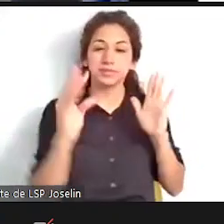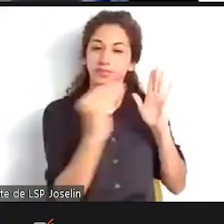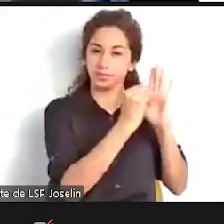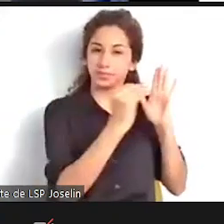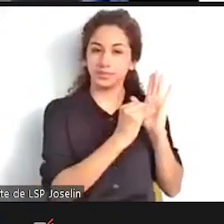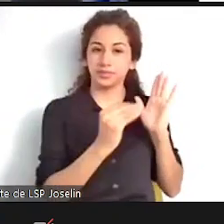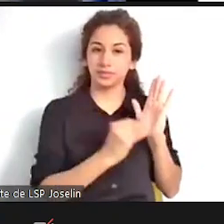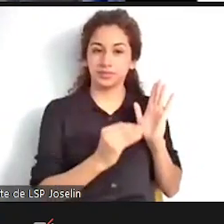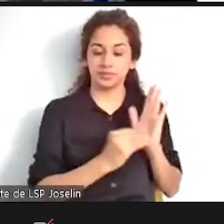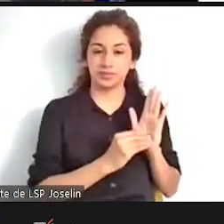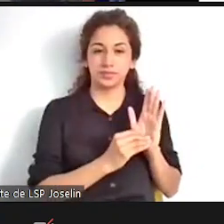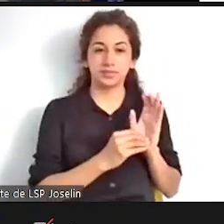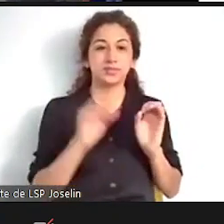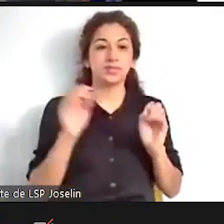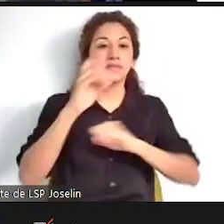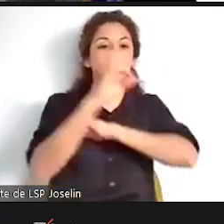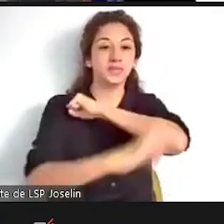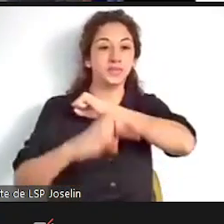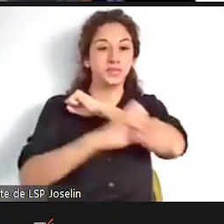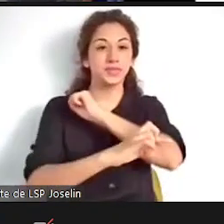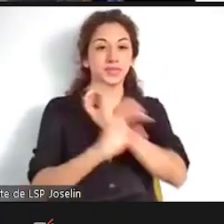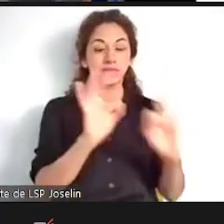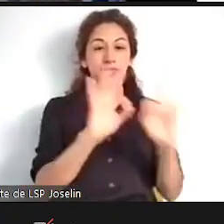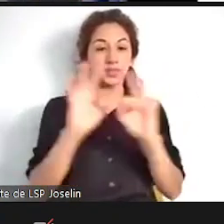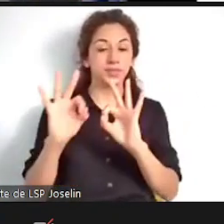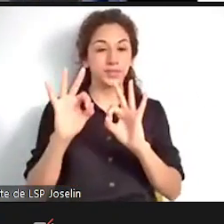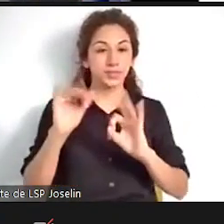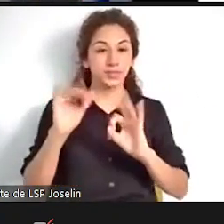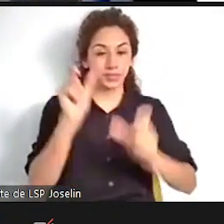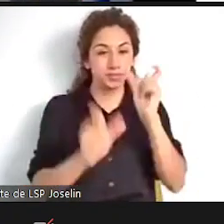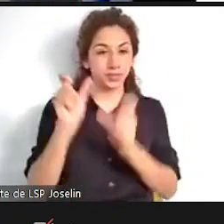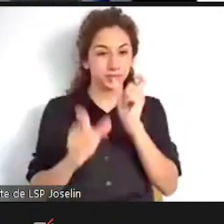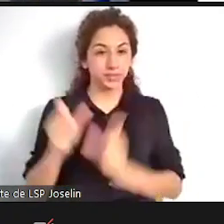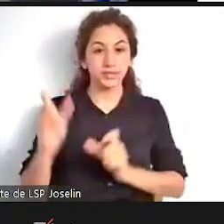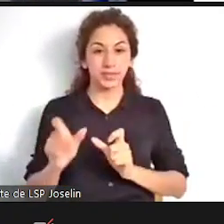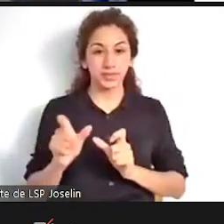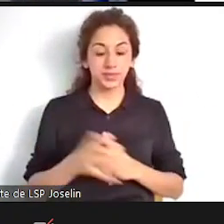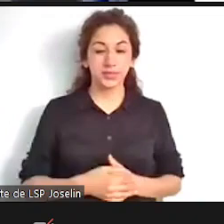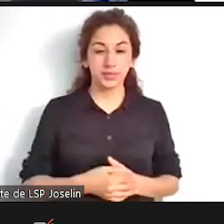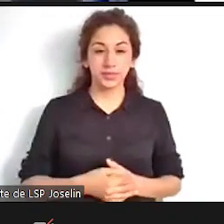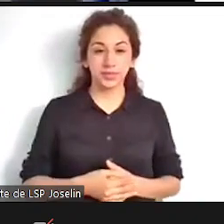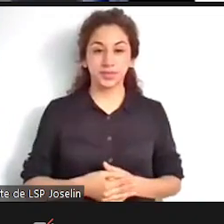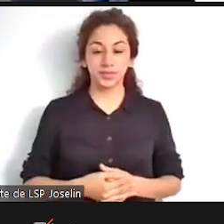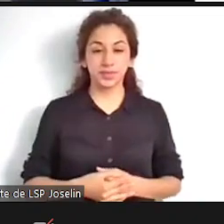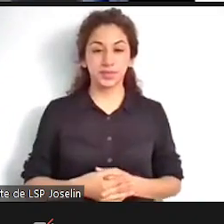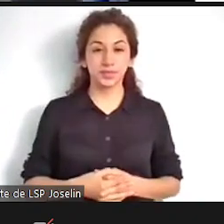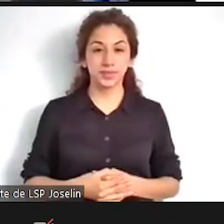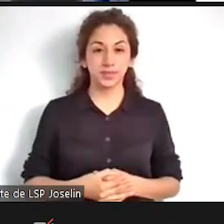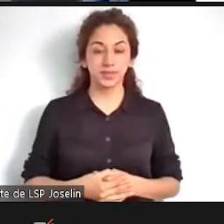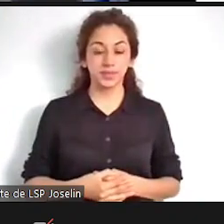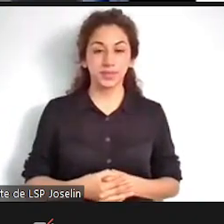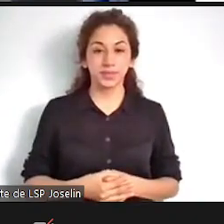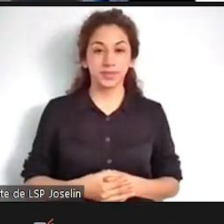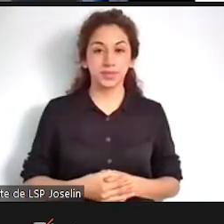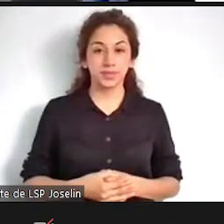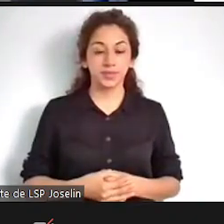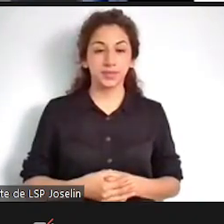and the evolution of the need for competitiveness of the countries and economic agents